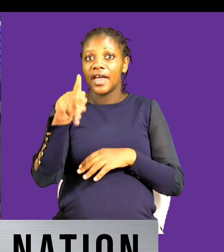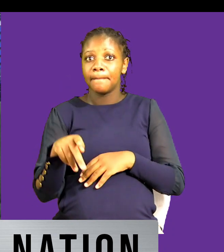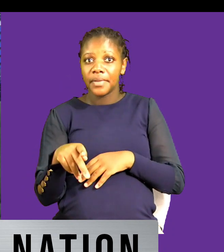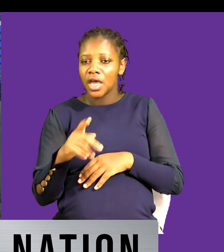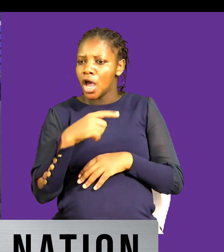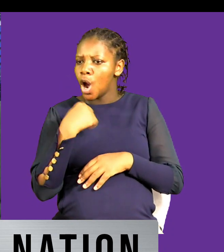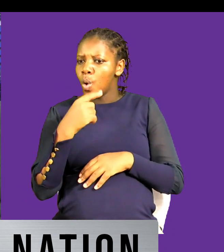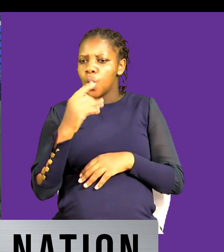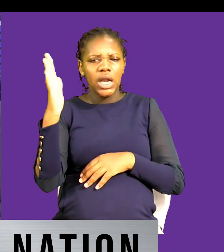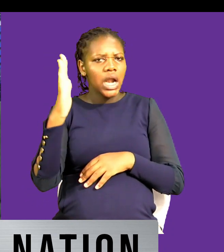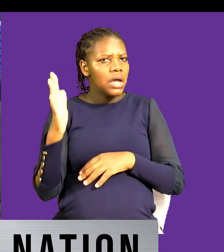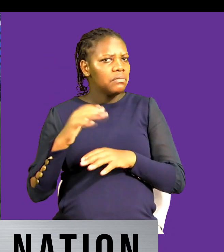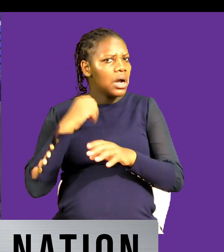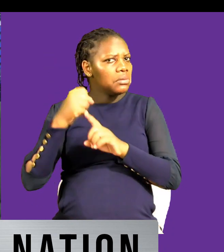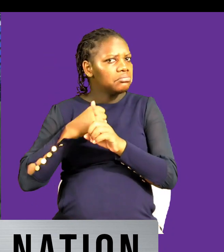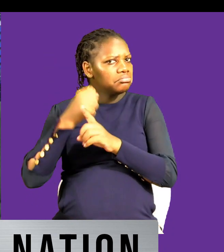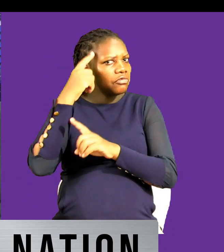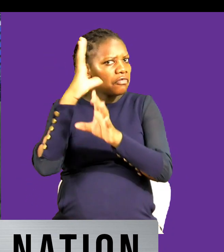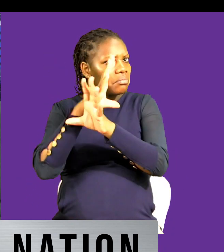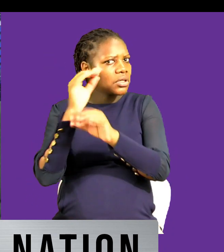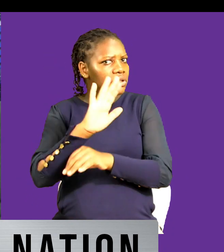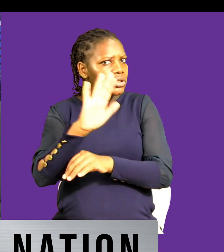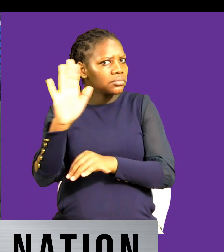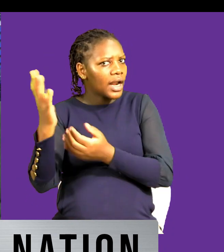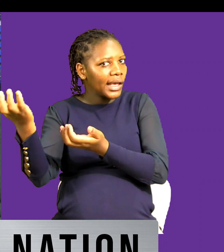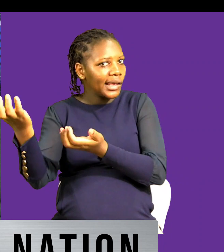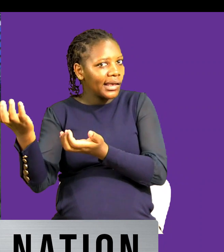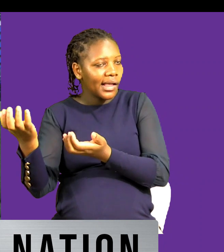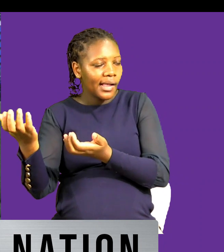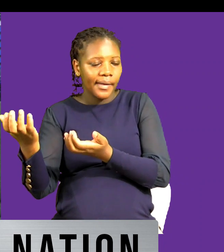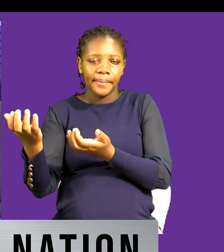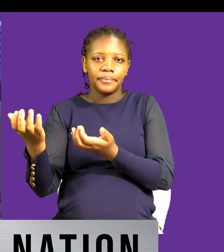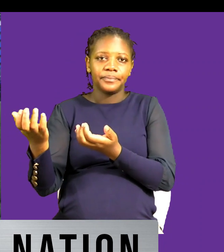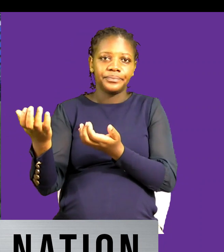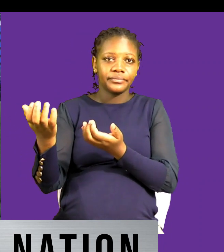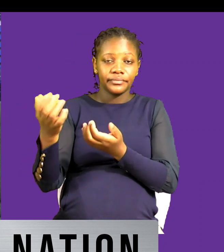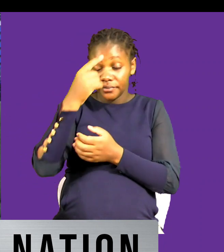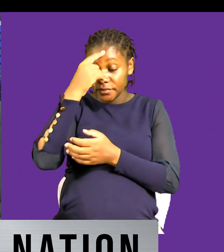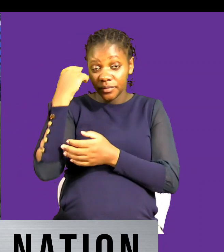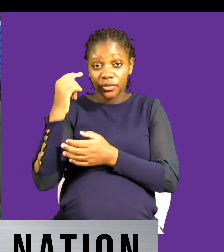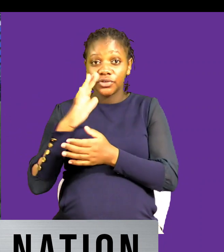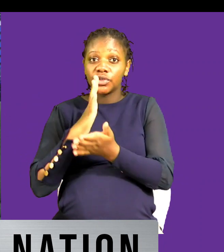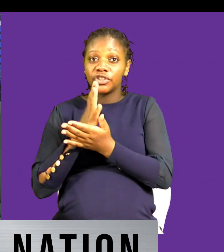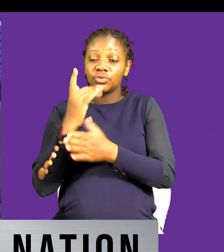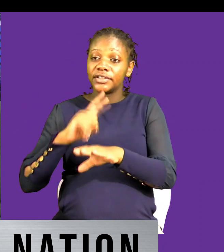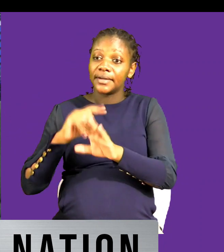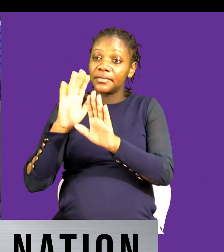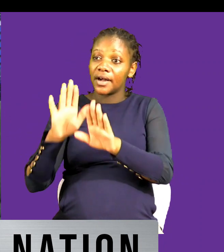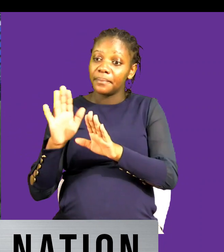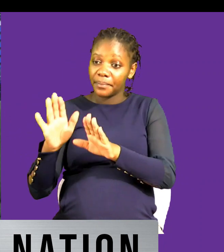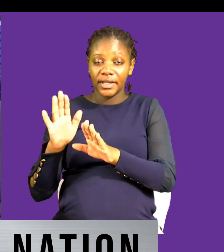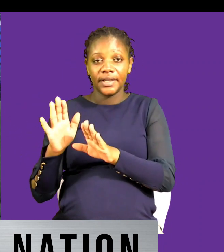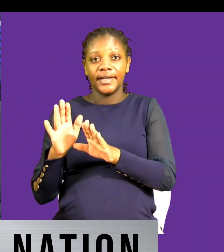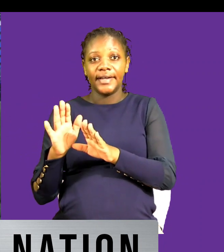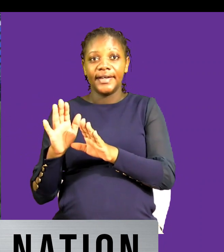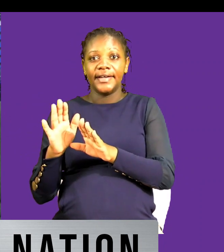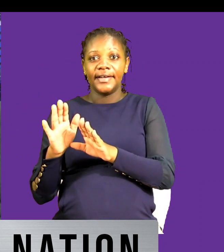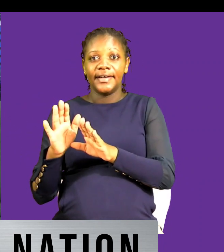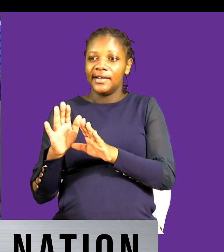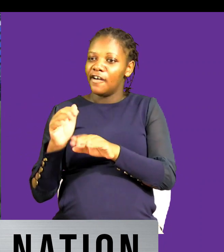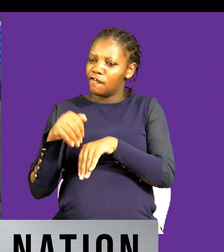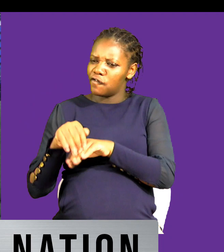never pushed their president enough to ensure that what he said in campaigns is what is being delivered.